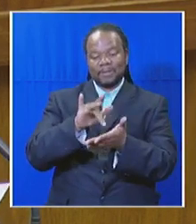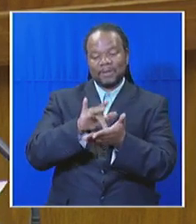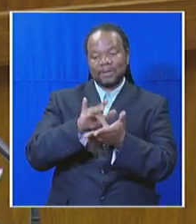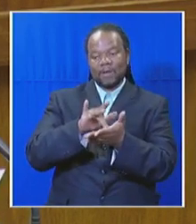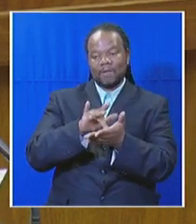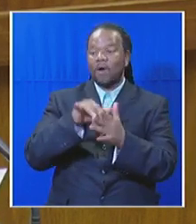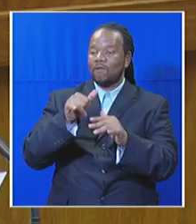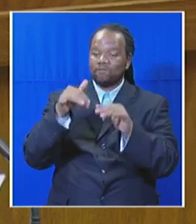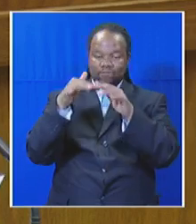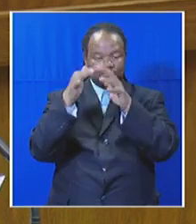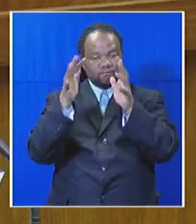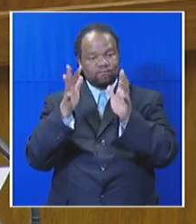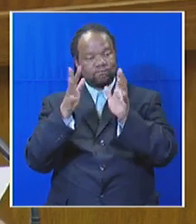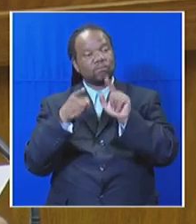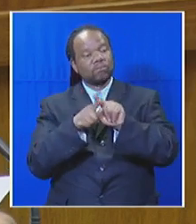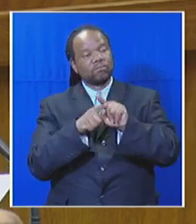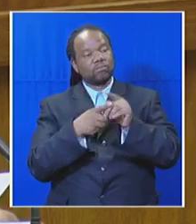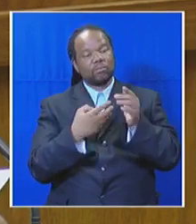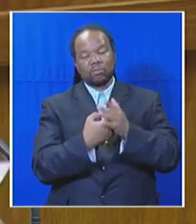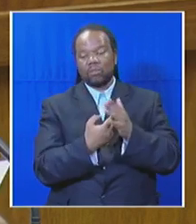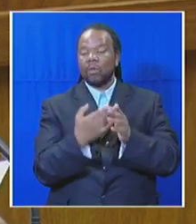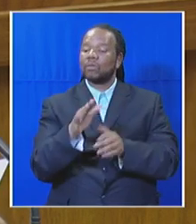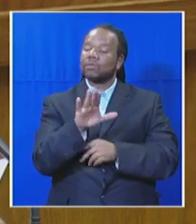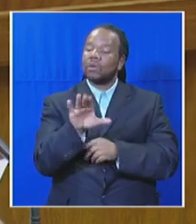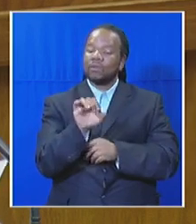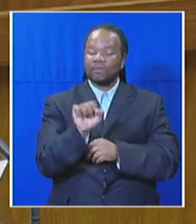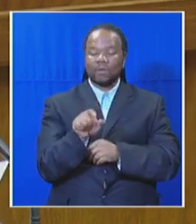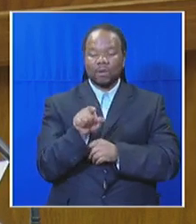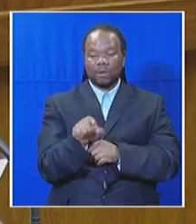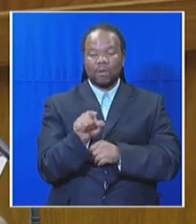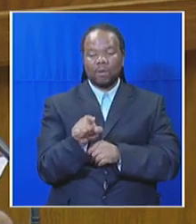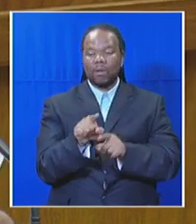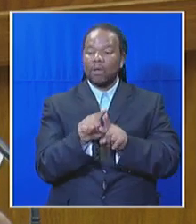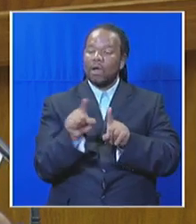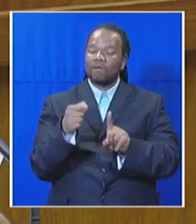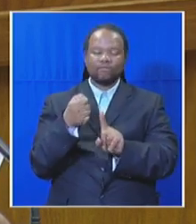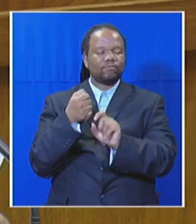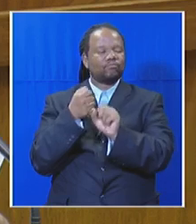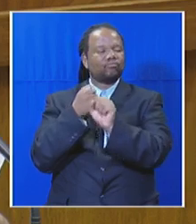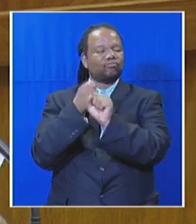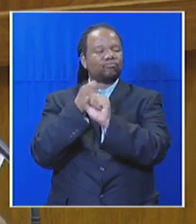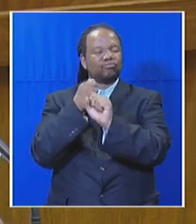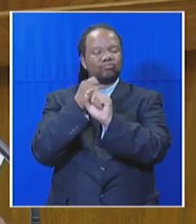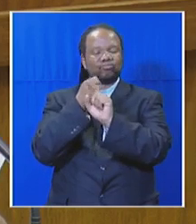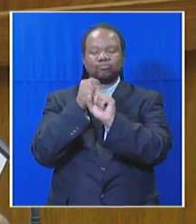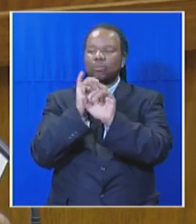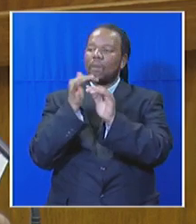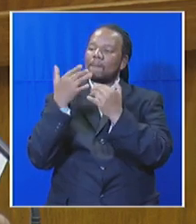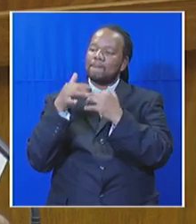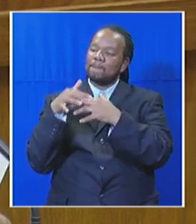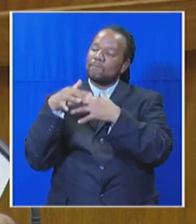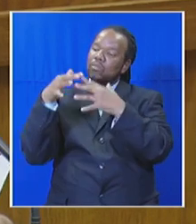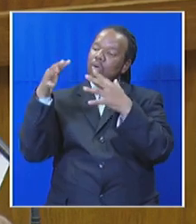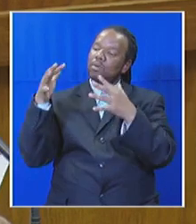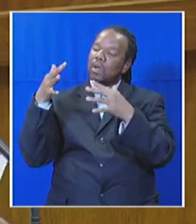has consistently championed broader regional integration through the Southern